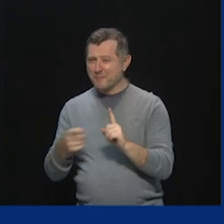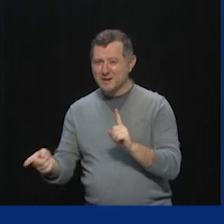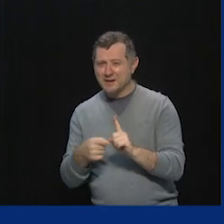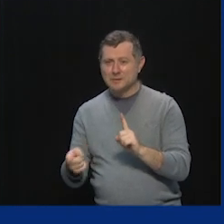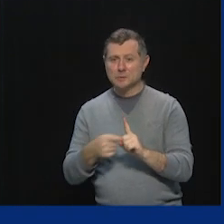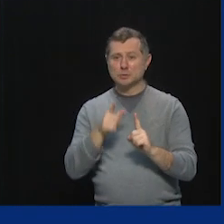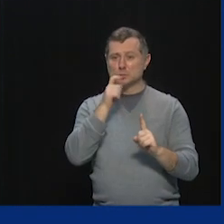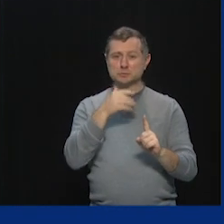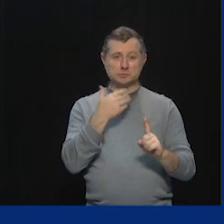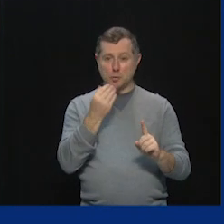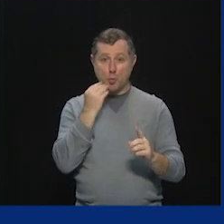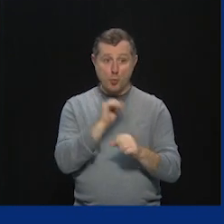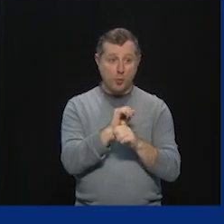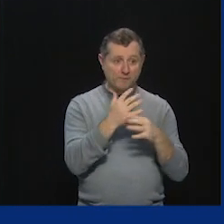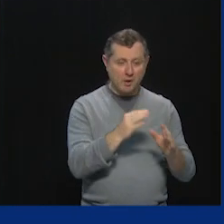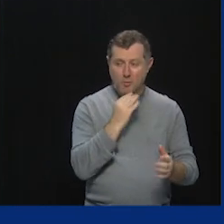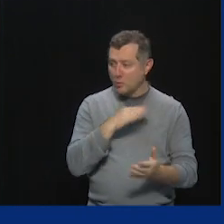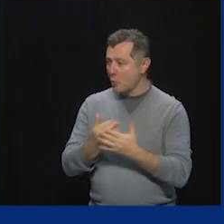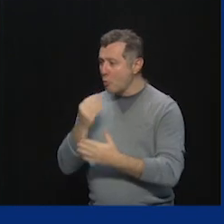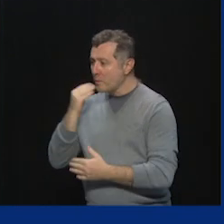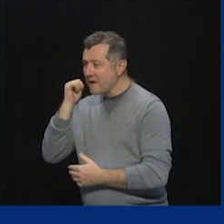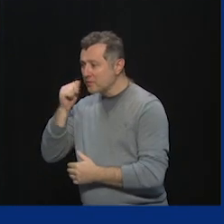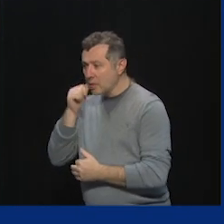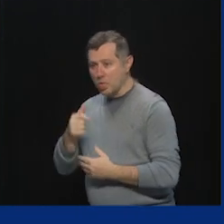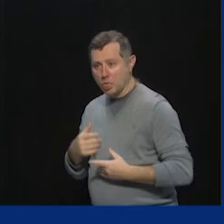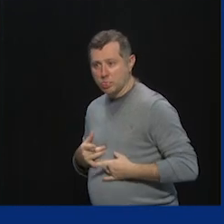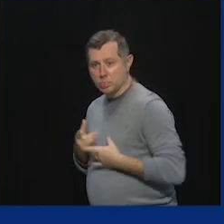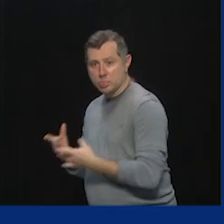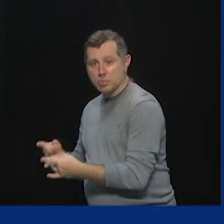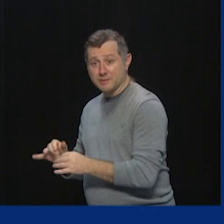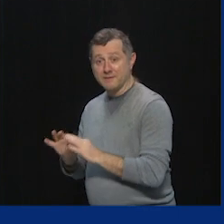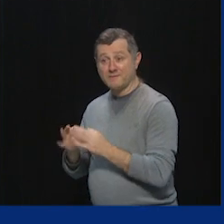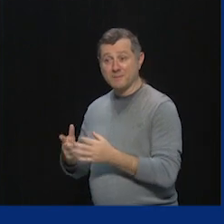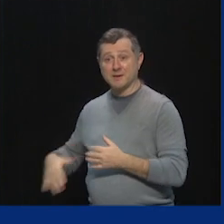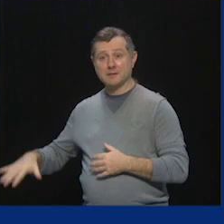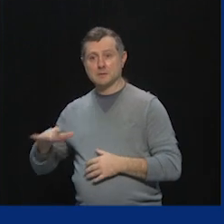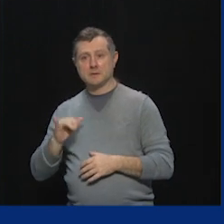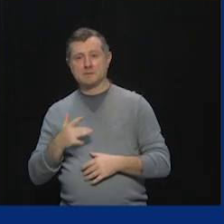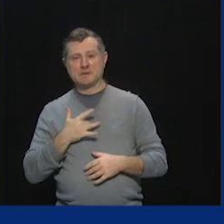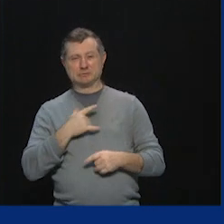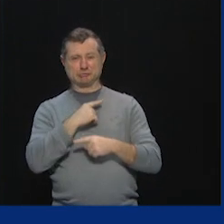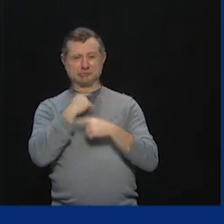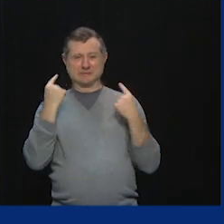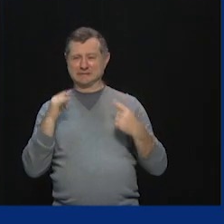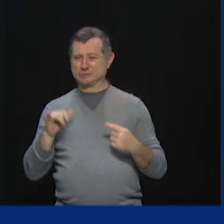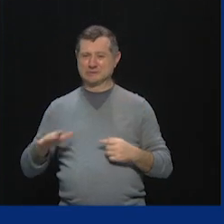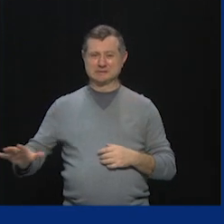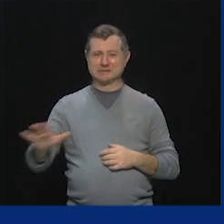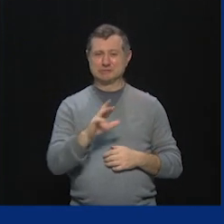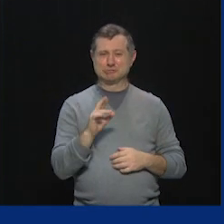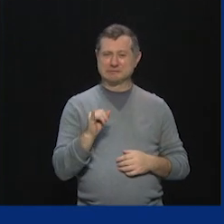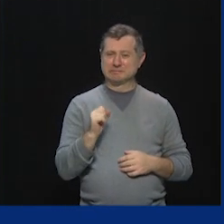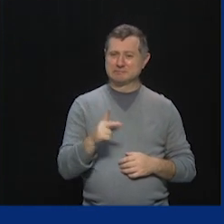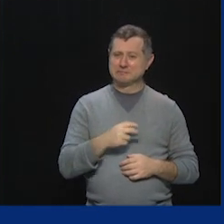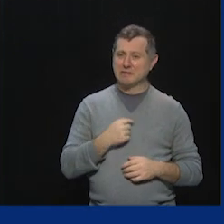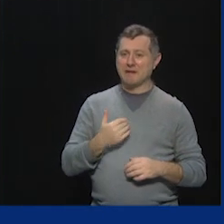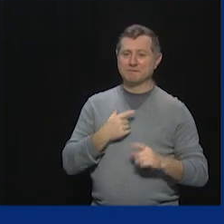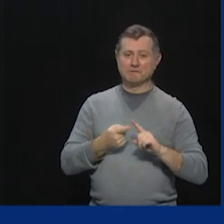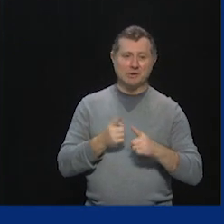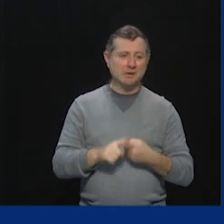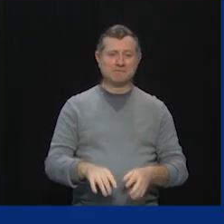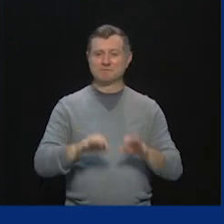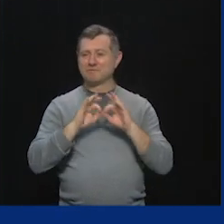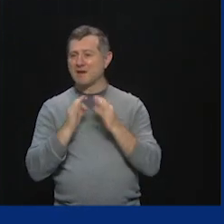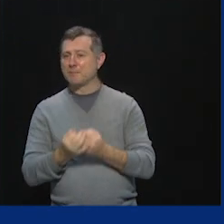And they were in harm's way as well. All you want when you have a loved one, friend, family member, whatever, who goes to work every